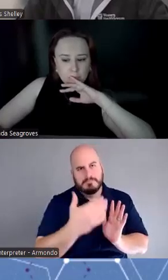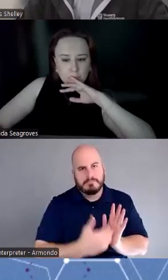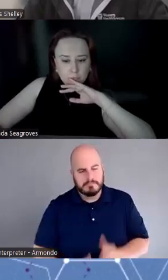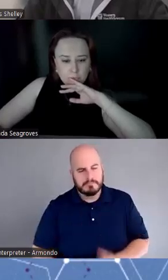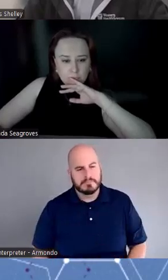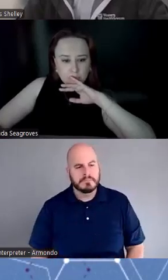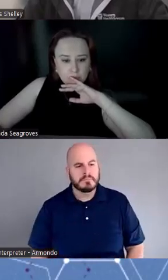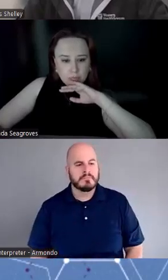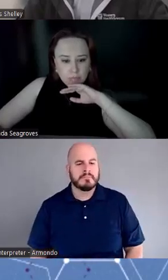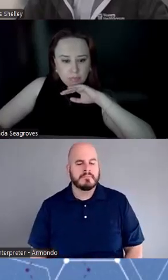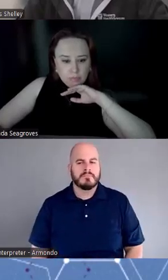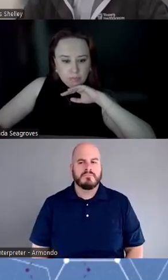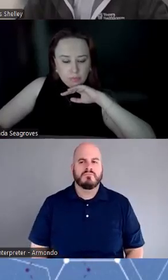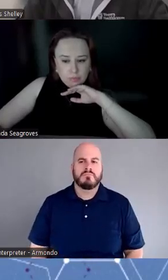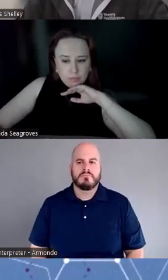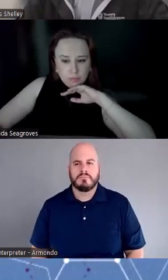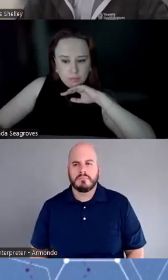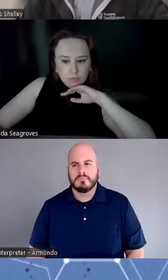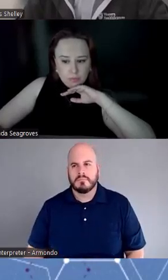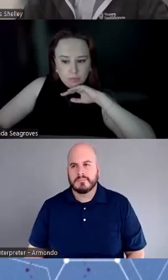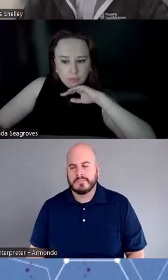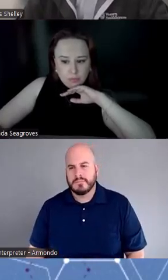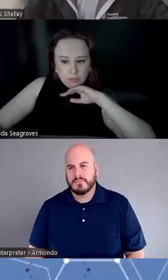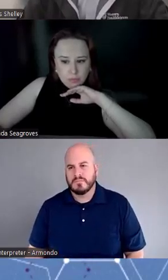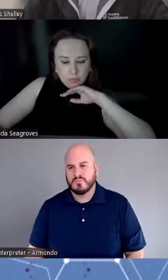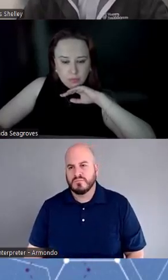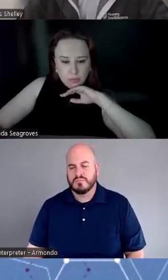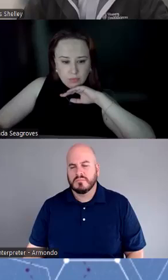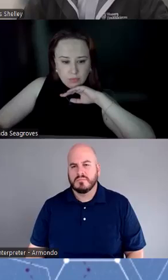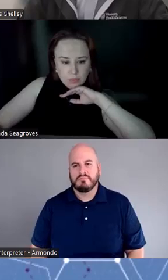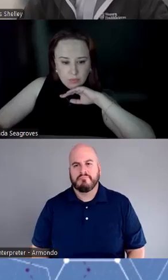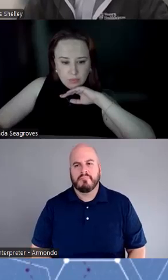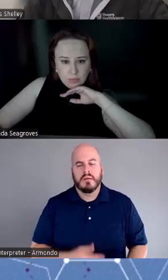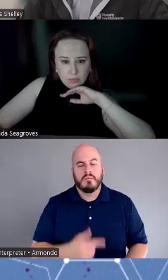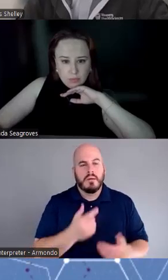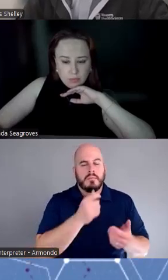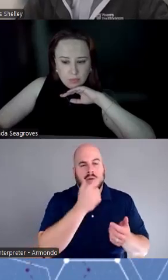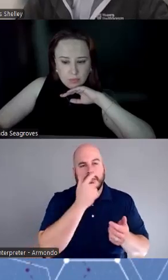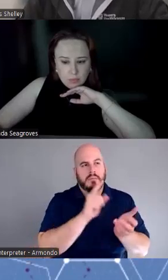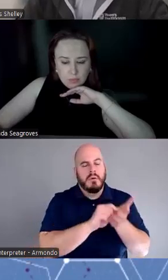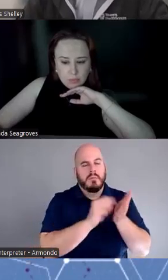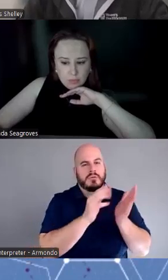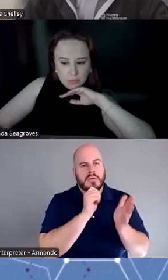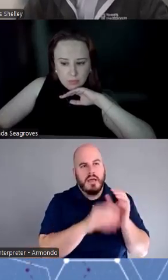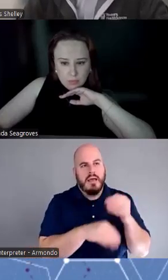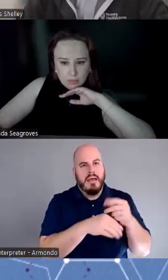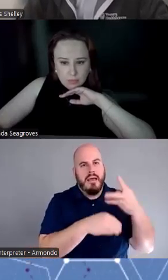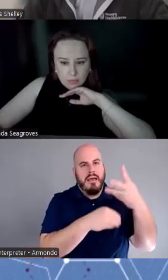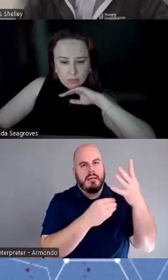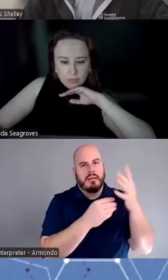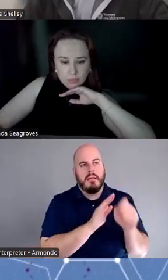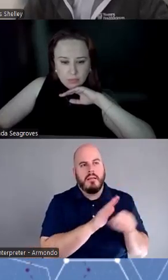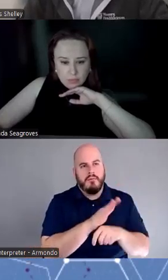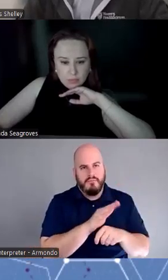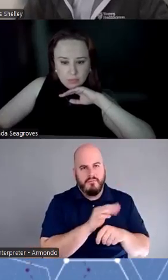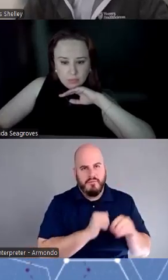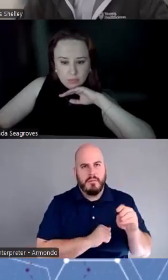um, just because a publisher hasn't added enough metadata to the item to let it